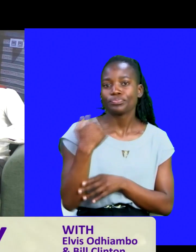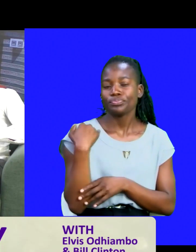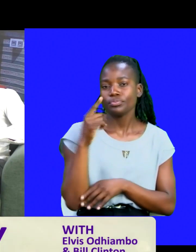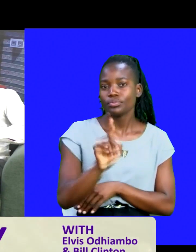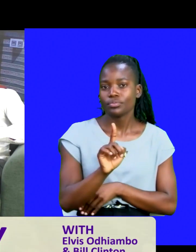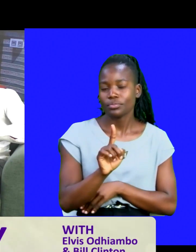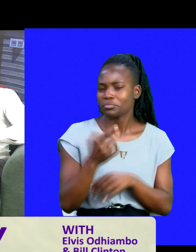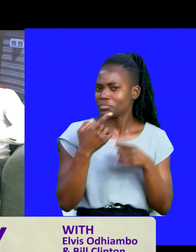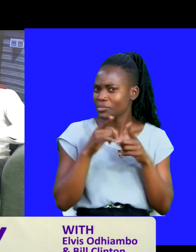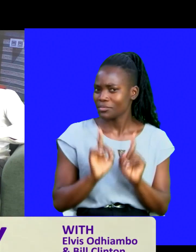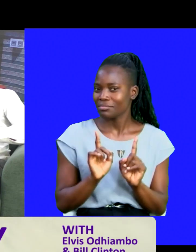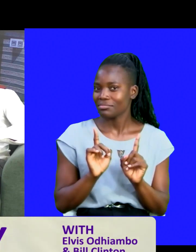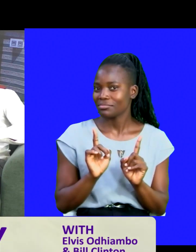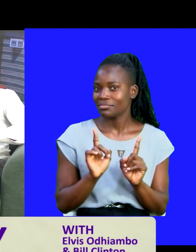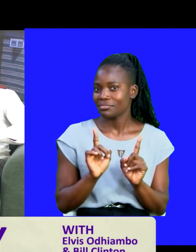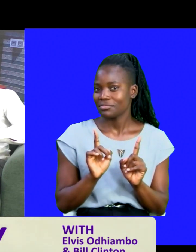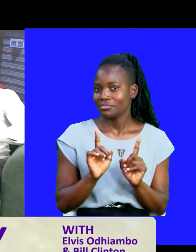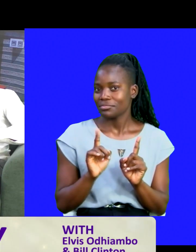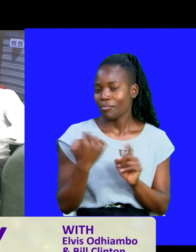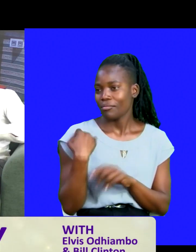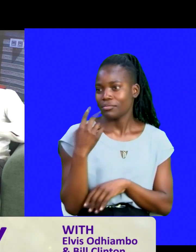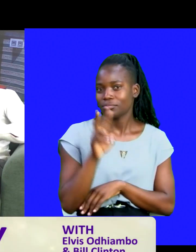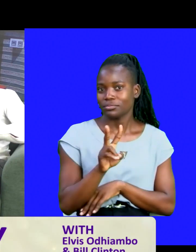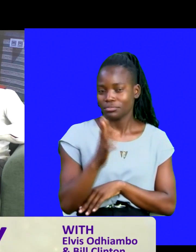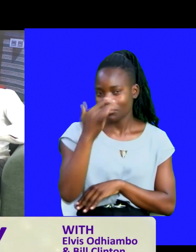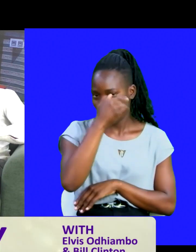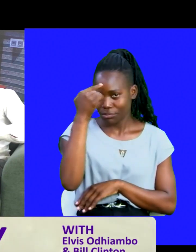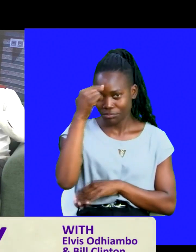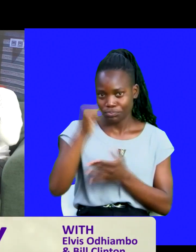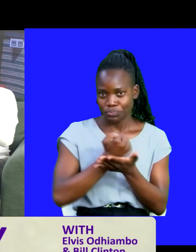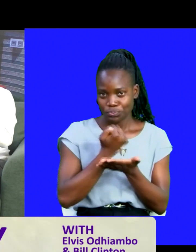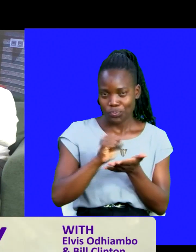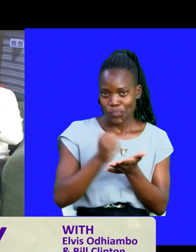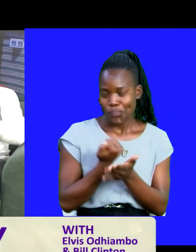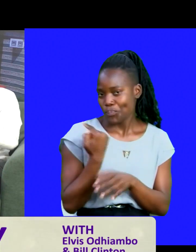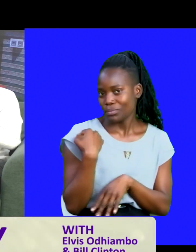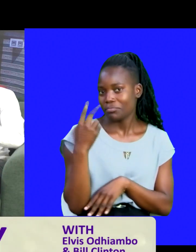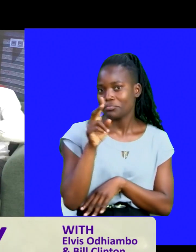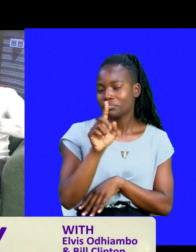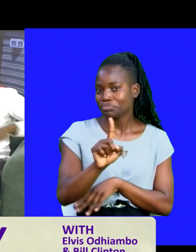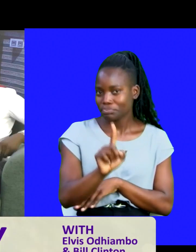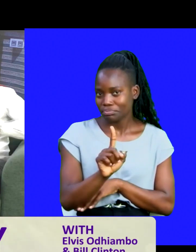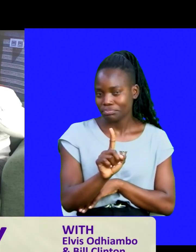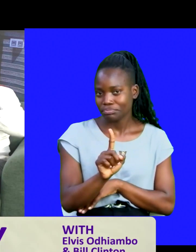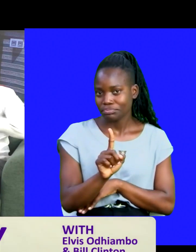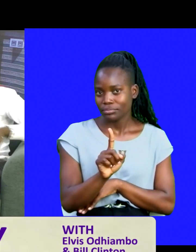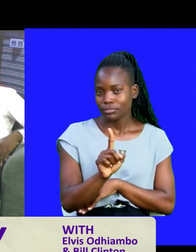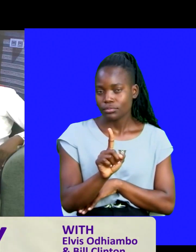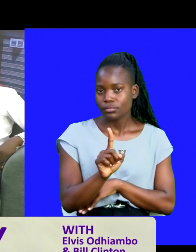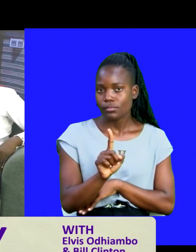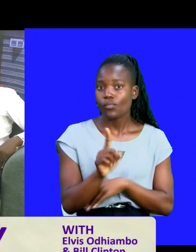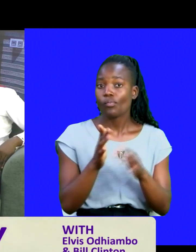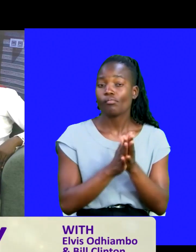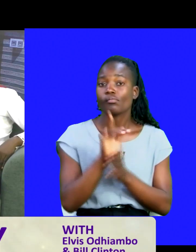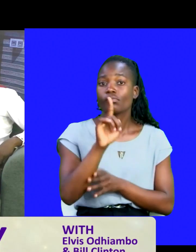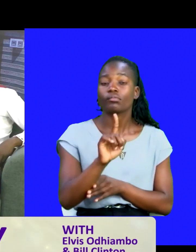KPL. Lakini, they are second place, you know, because Poster Rangers are dominating. Okay. Yes, are dominating with only